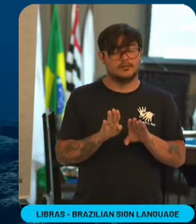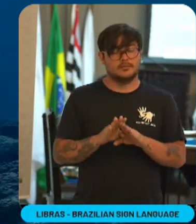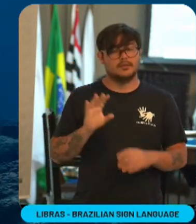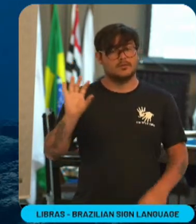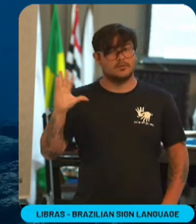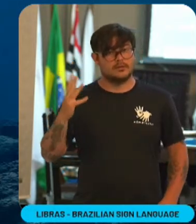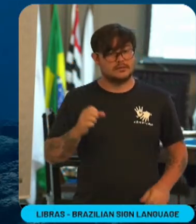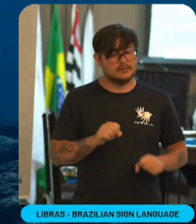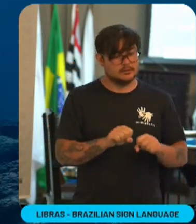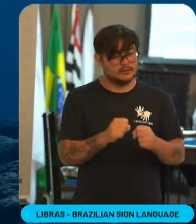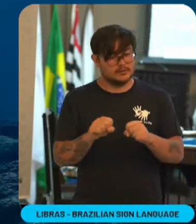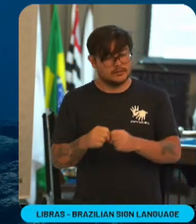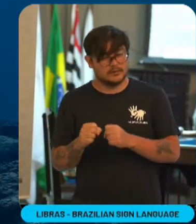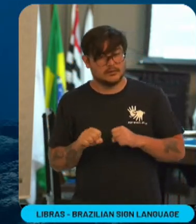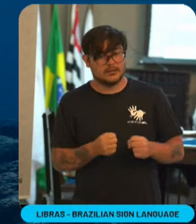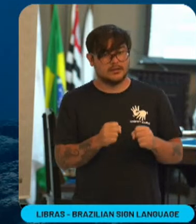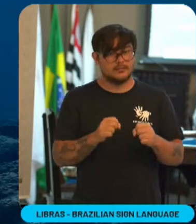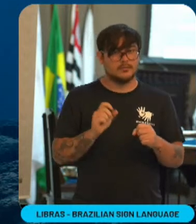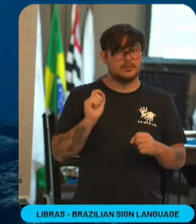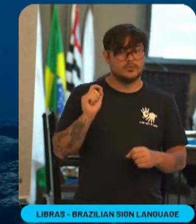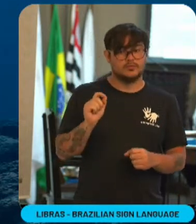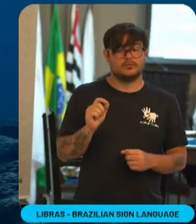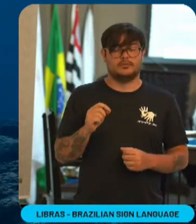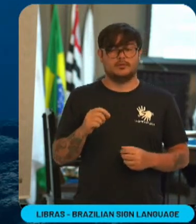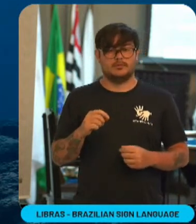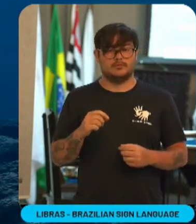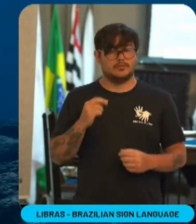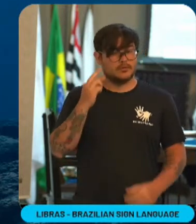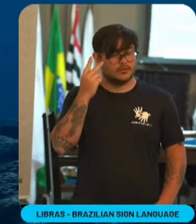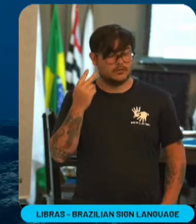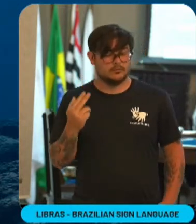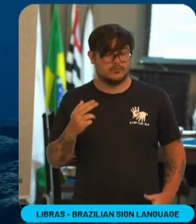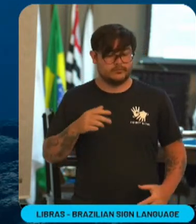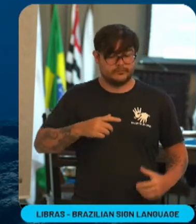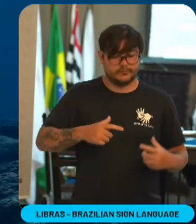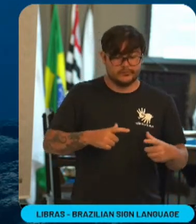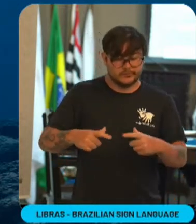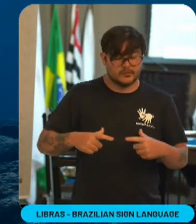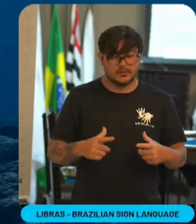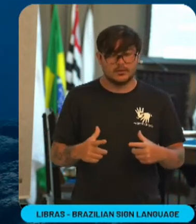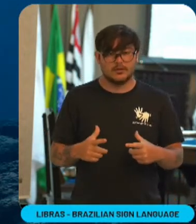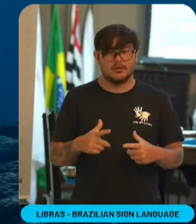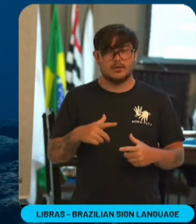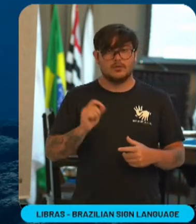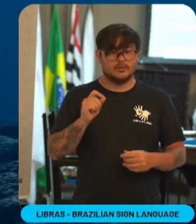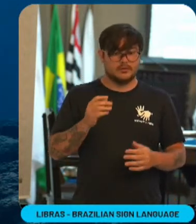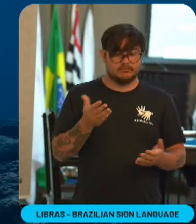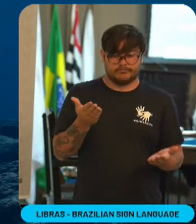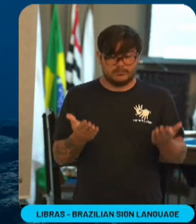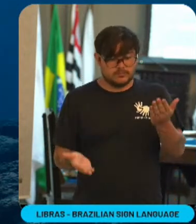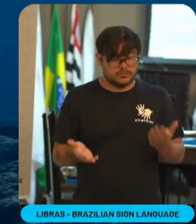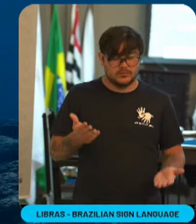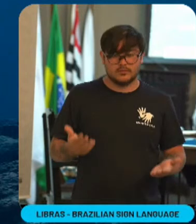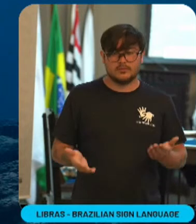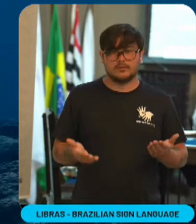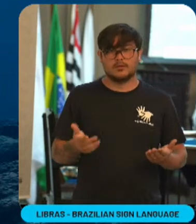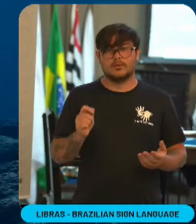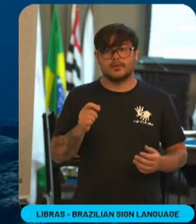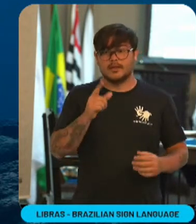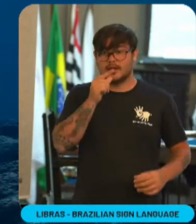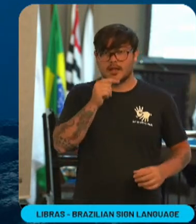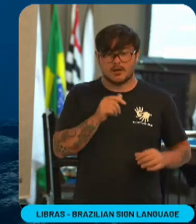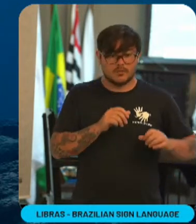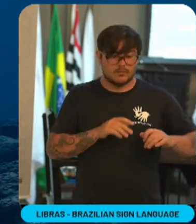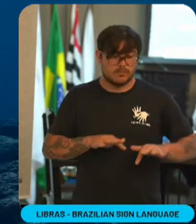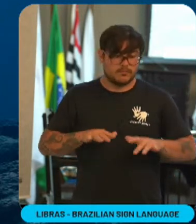that, we break the local dynamics. We no longer have the